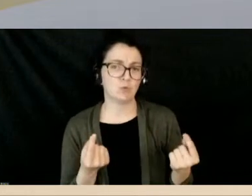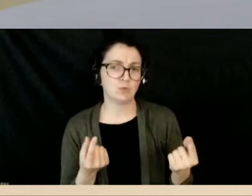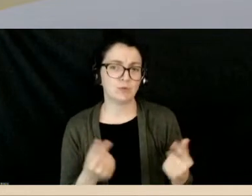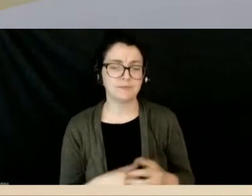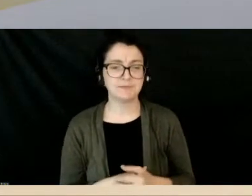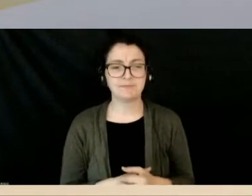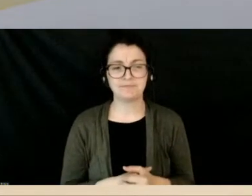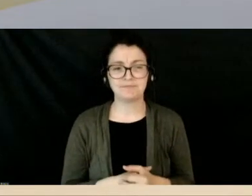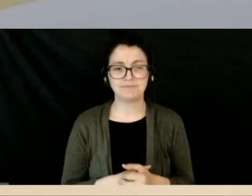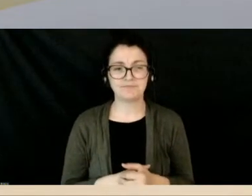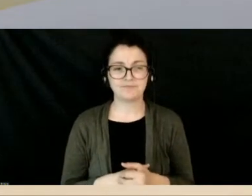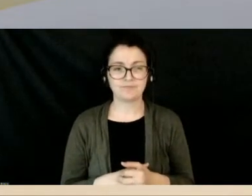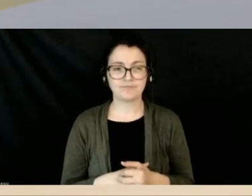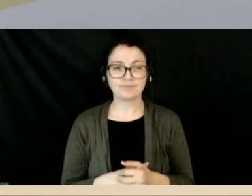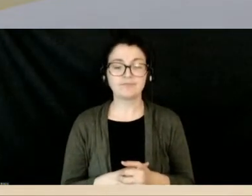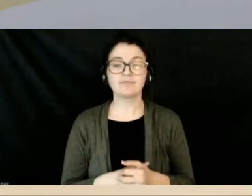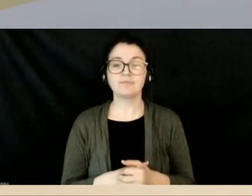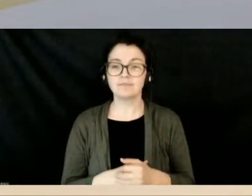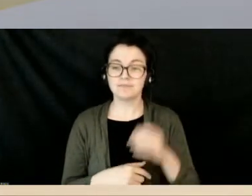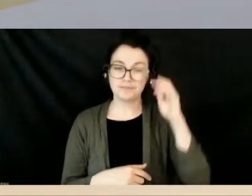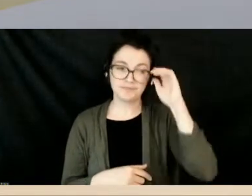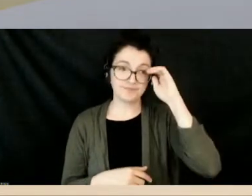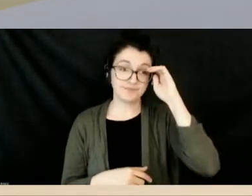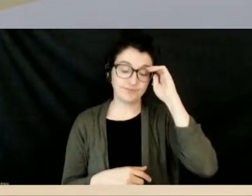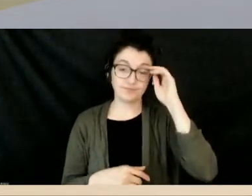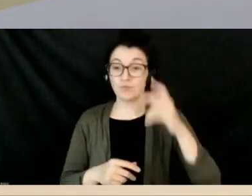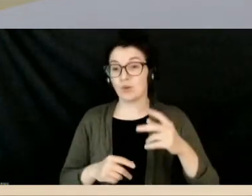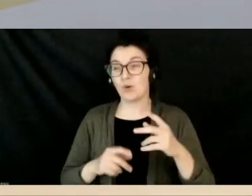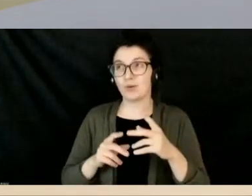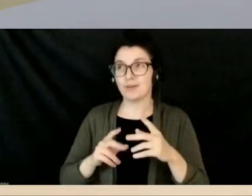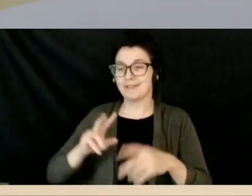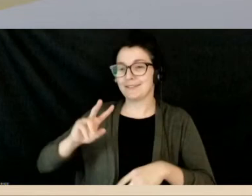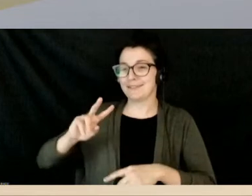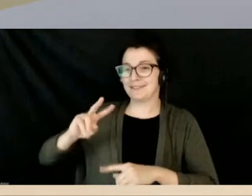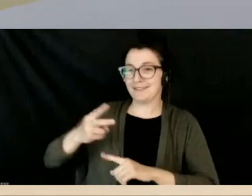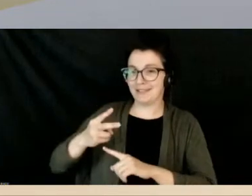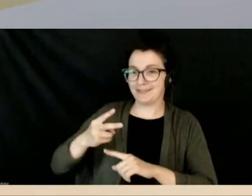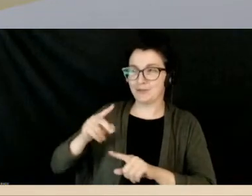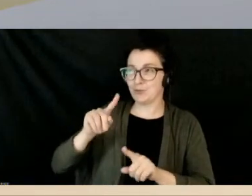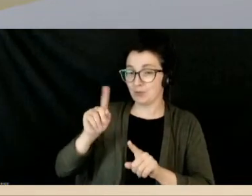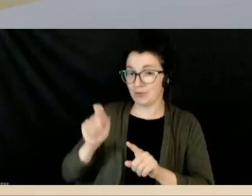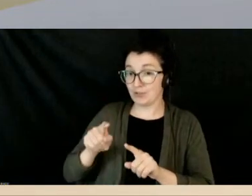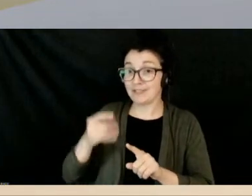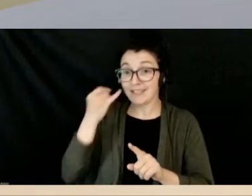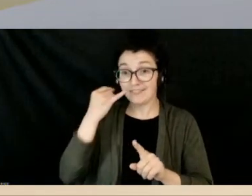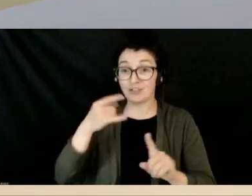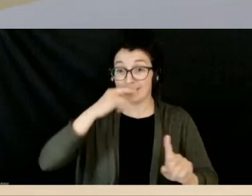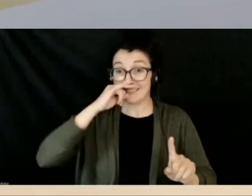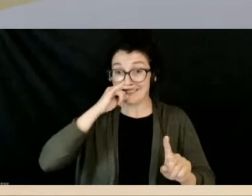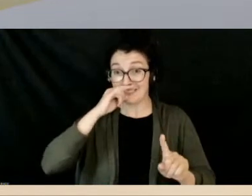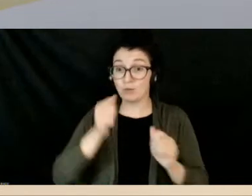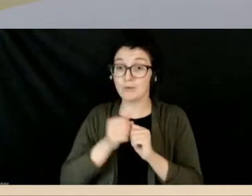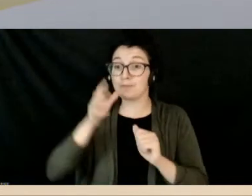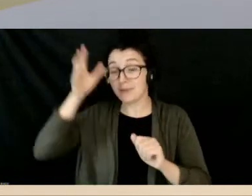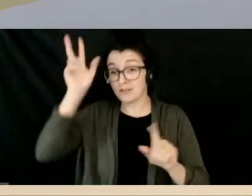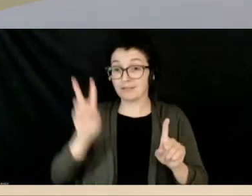I'll answer both parts of the question. The second part first. So children who are traveling with their vaccinated parents, they would